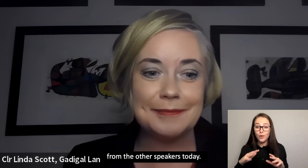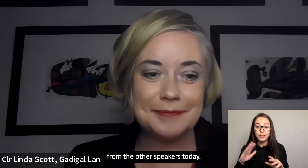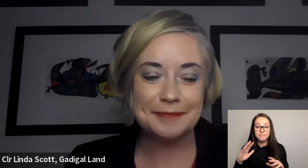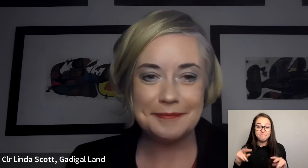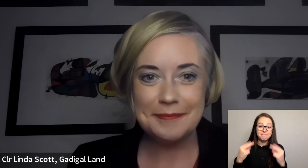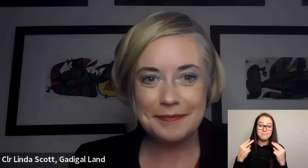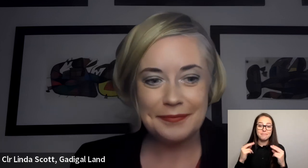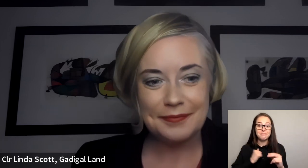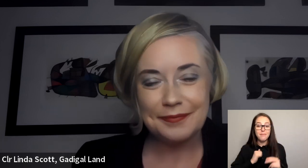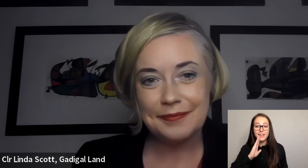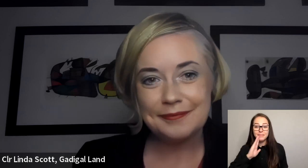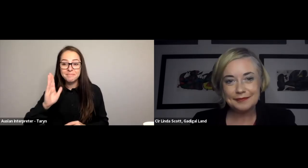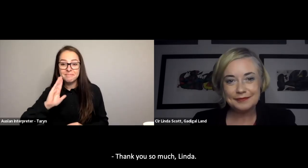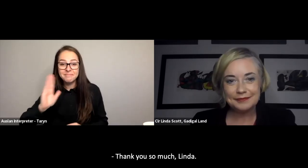today.